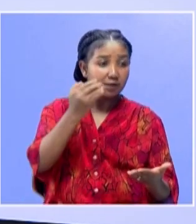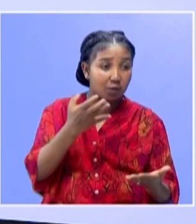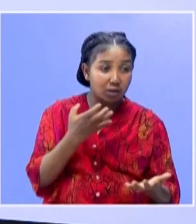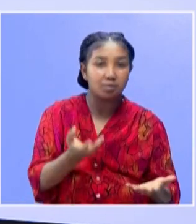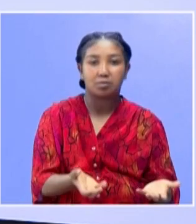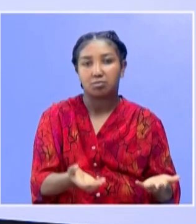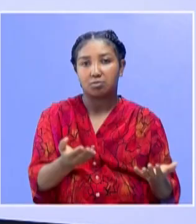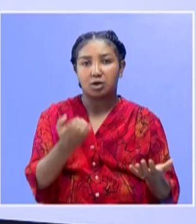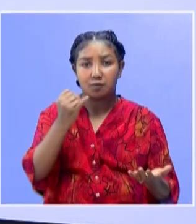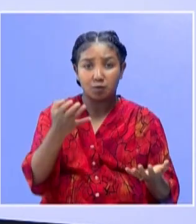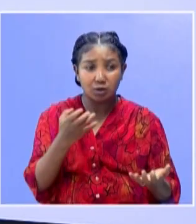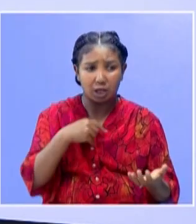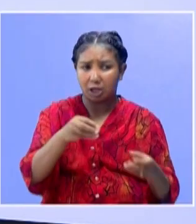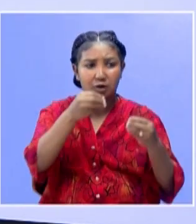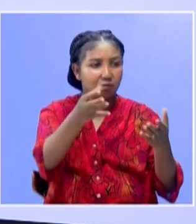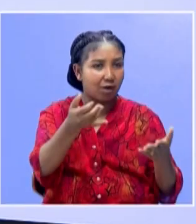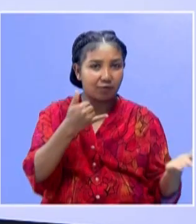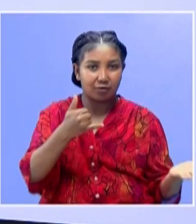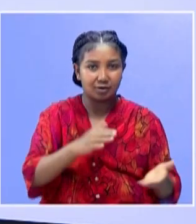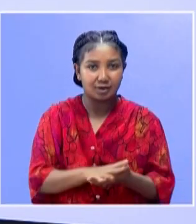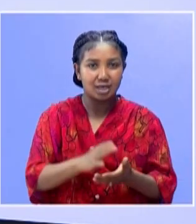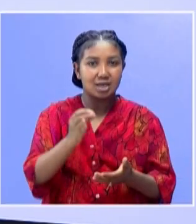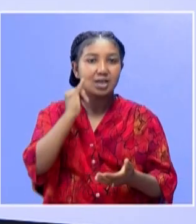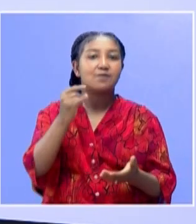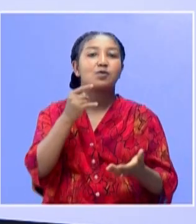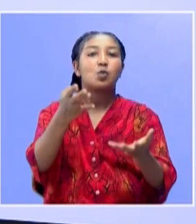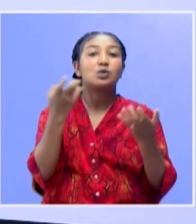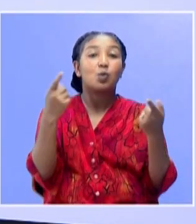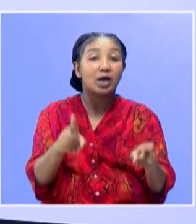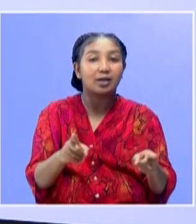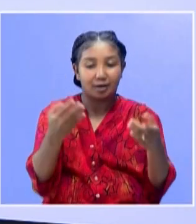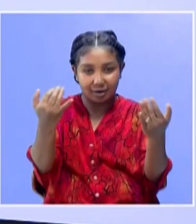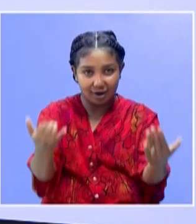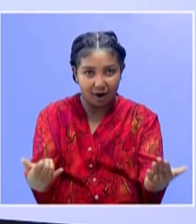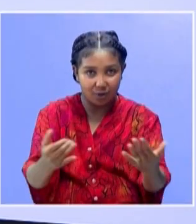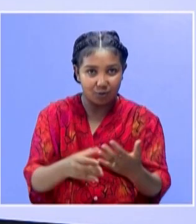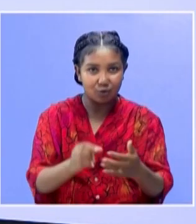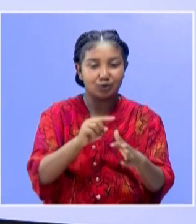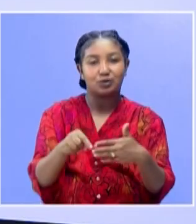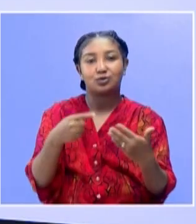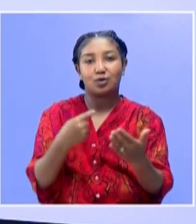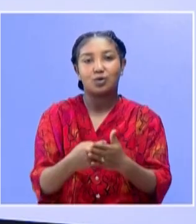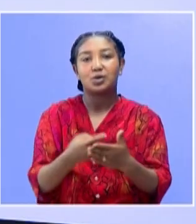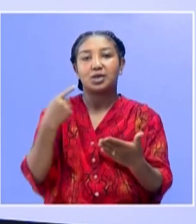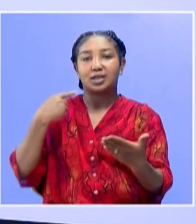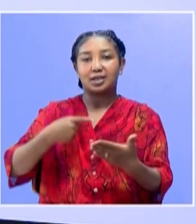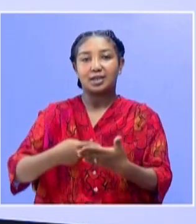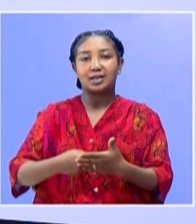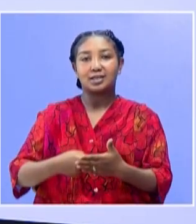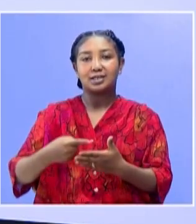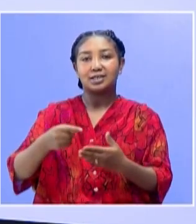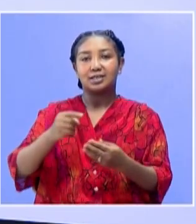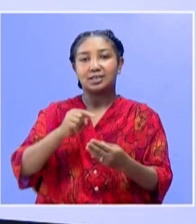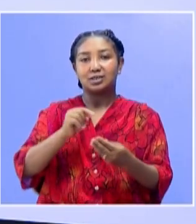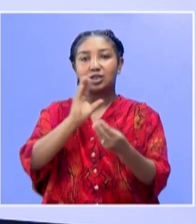what? If you want, I can give you my phone. If you want. When? Now. So, here, in the case